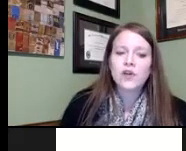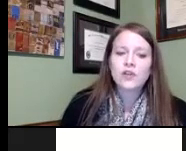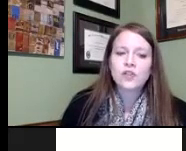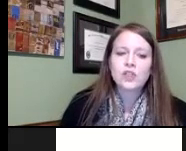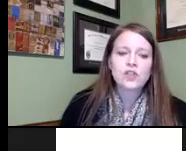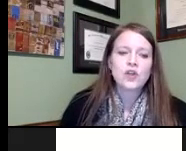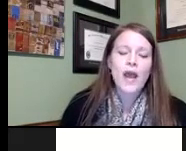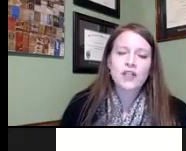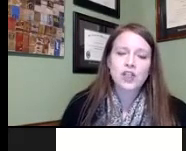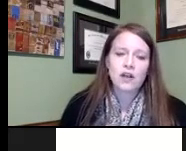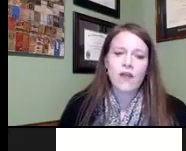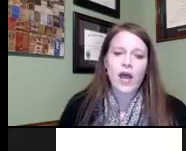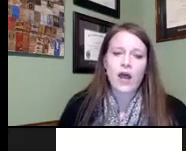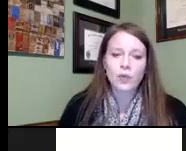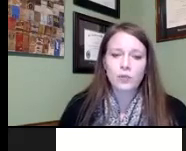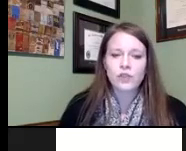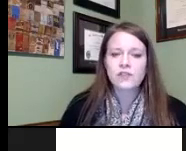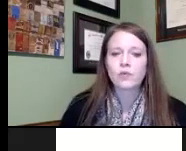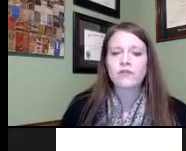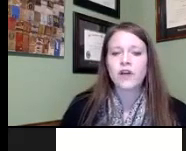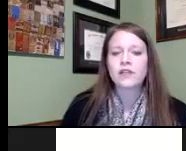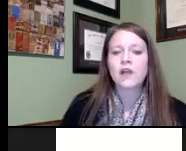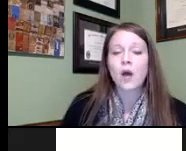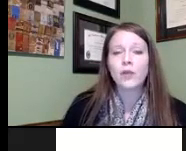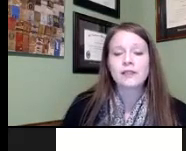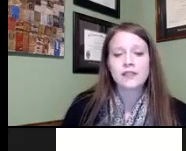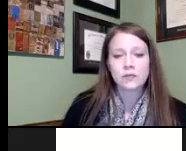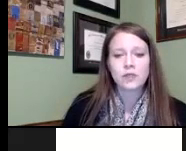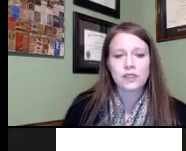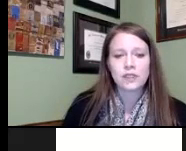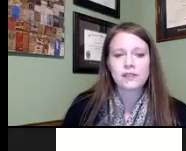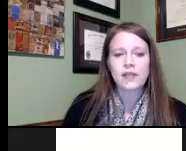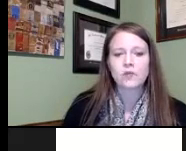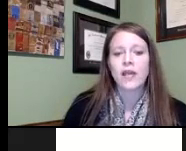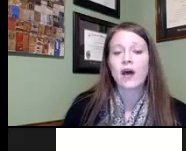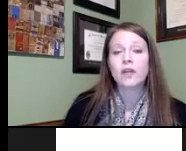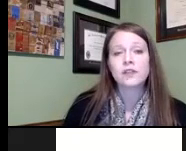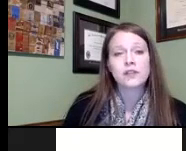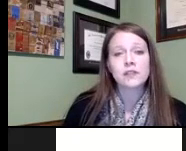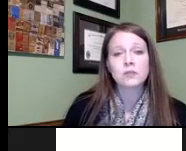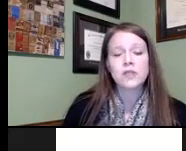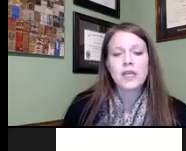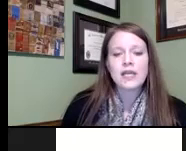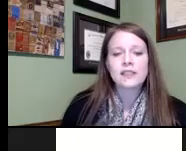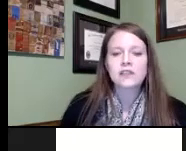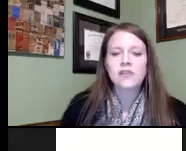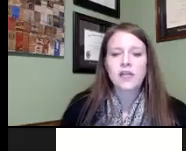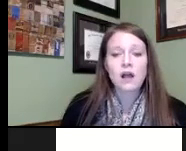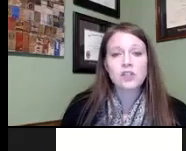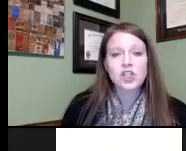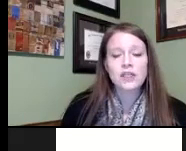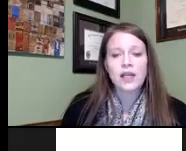she's devoted those years to her passion of helping persons with various complex disabilities connect with the healthcare system,